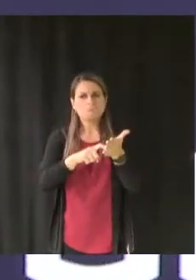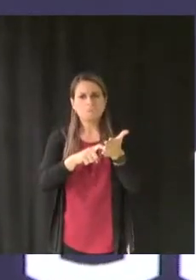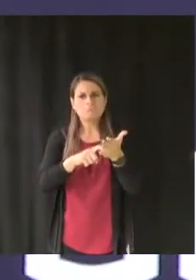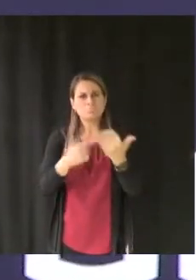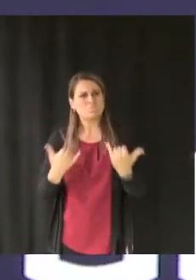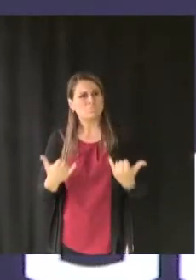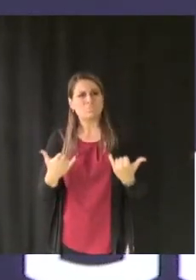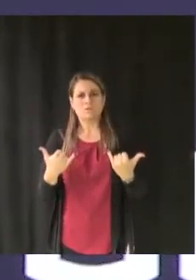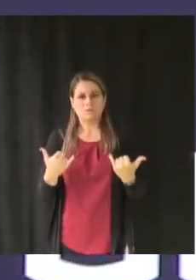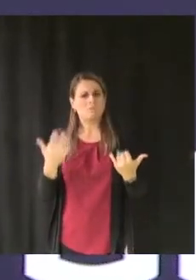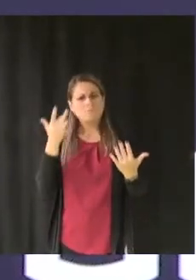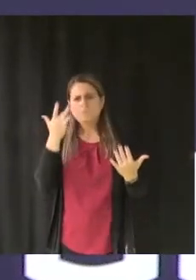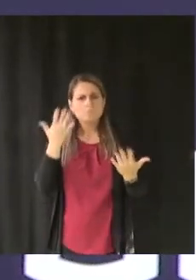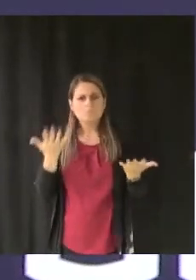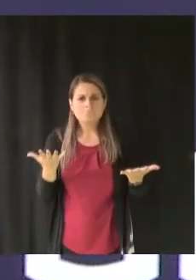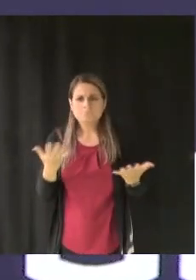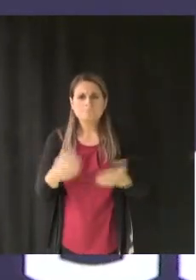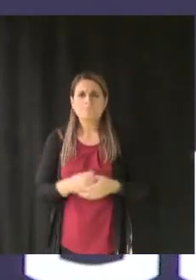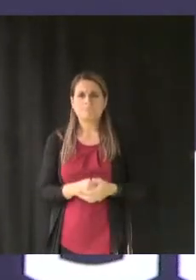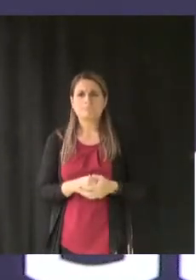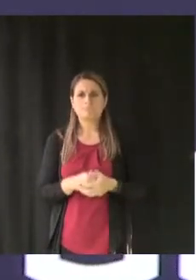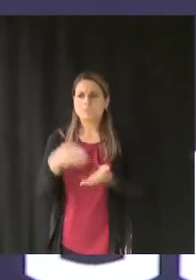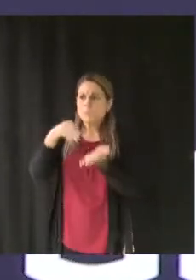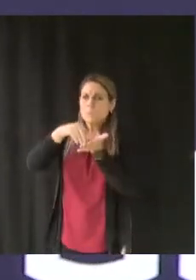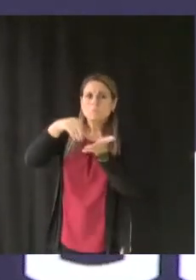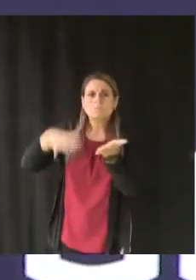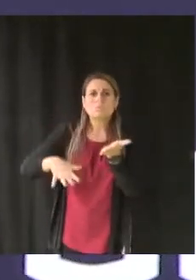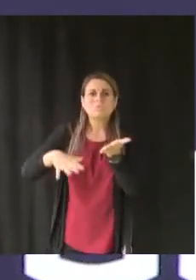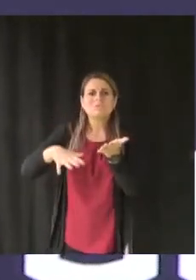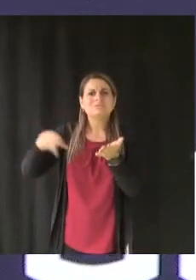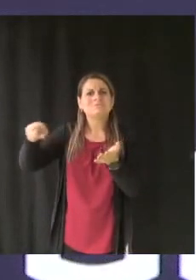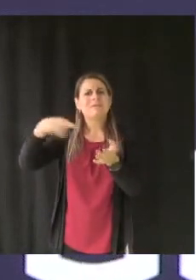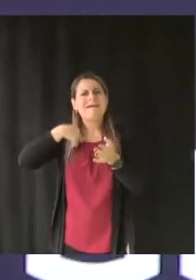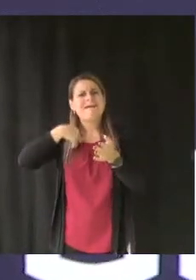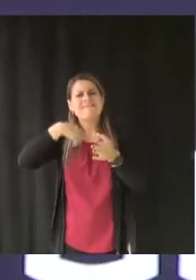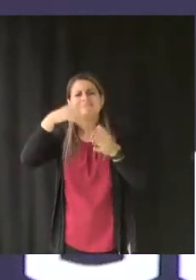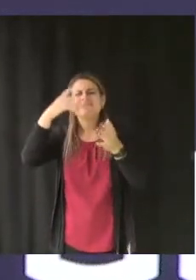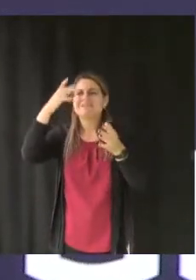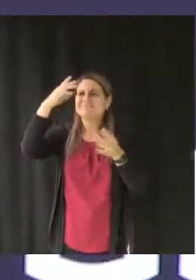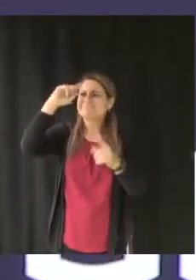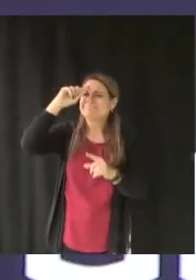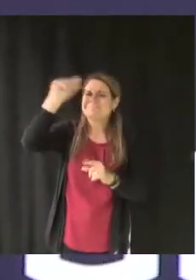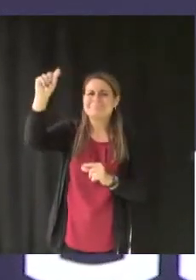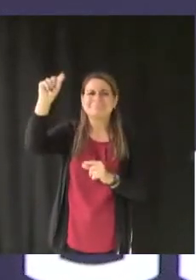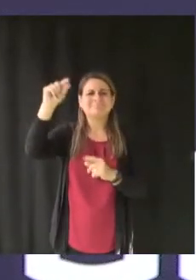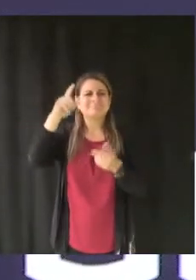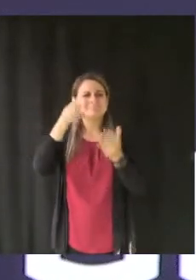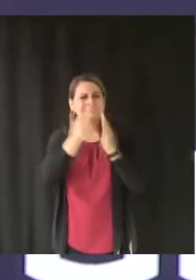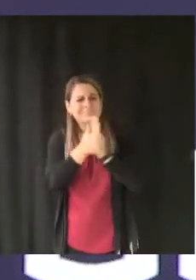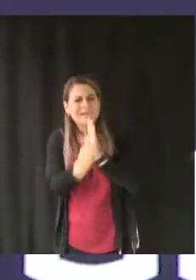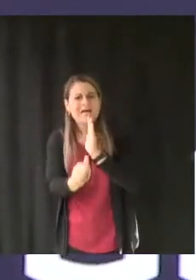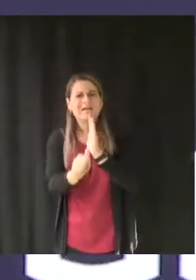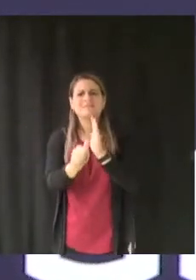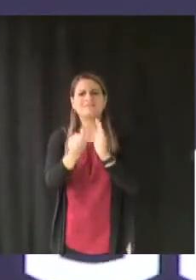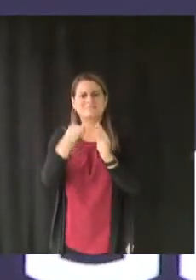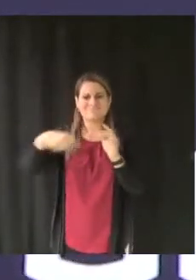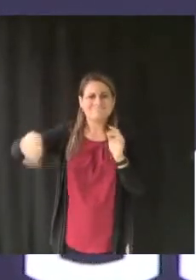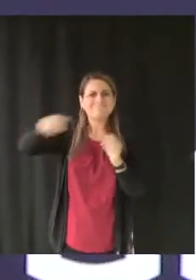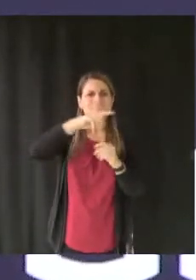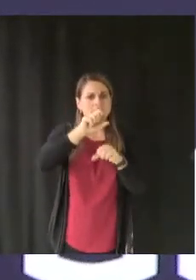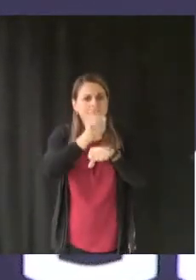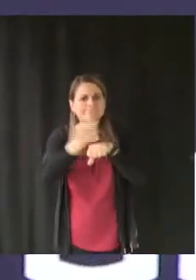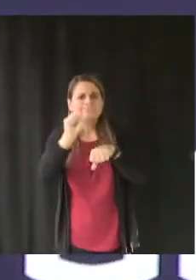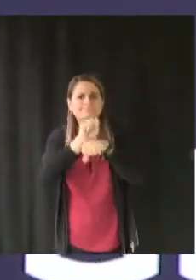talent in our students, faculty, and staff, along with many others across the nation, tells me that we are more than equal to